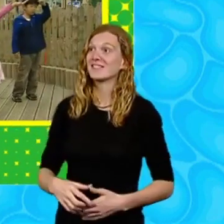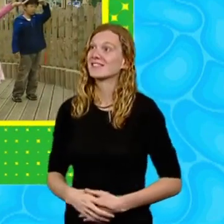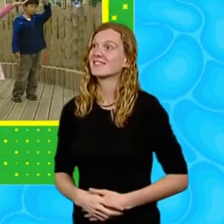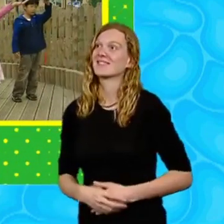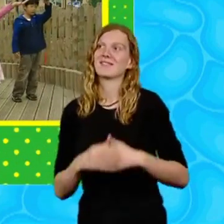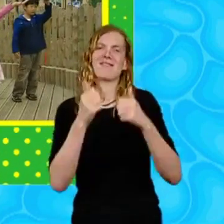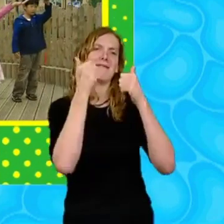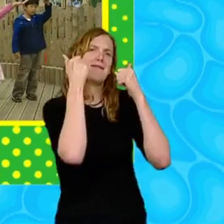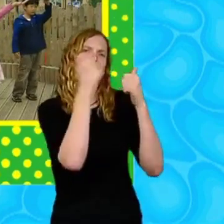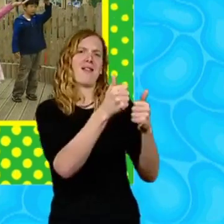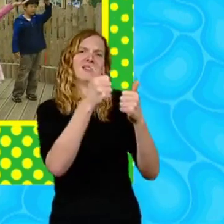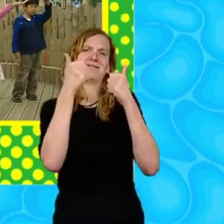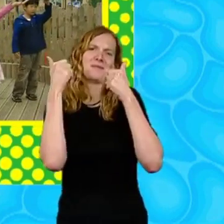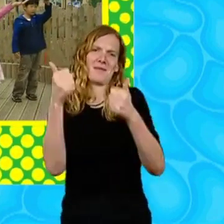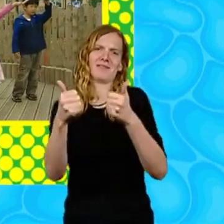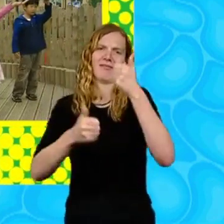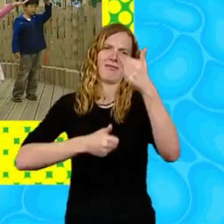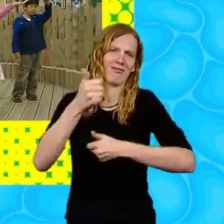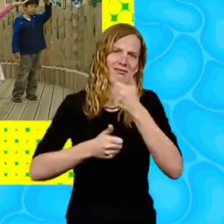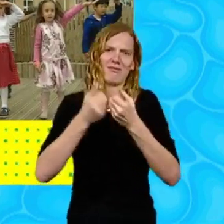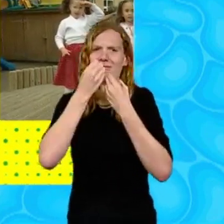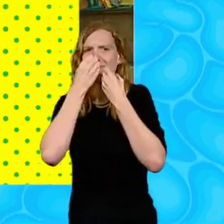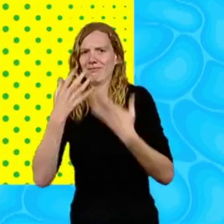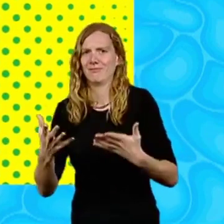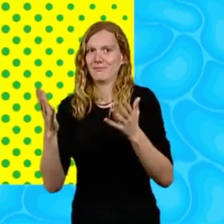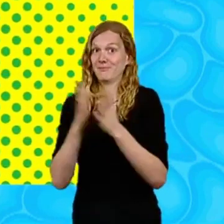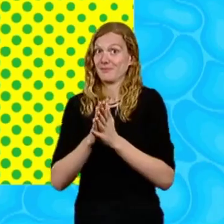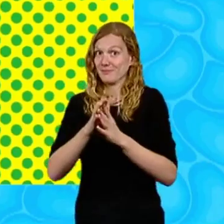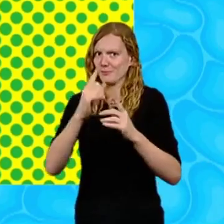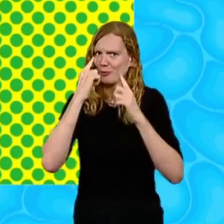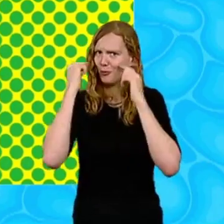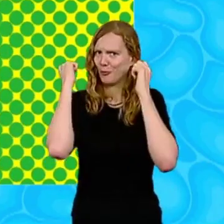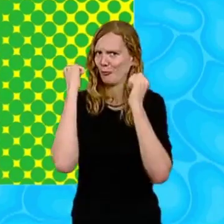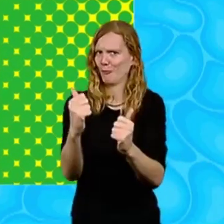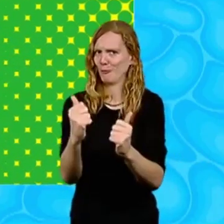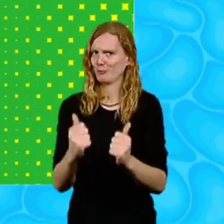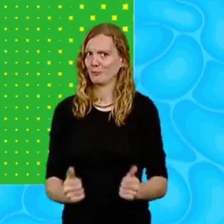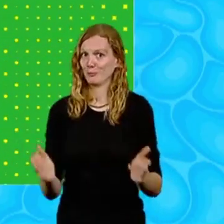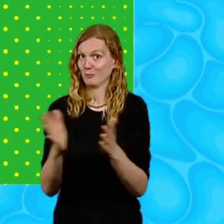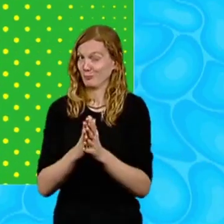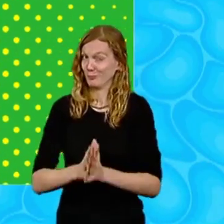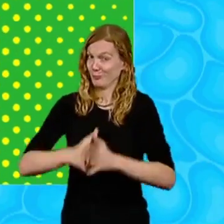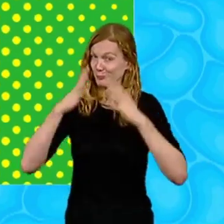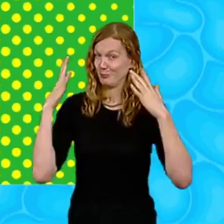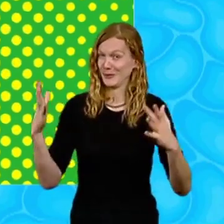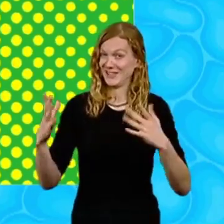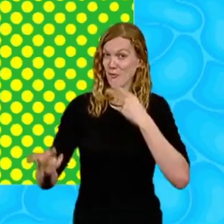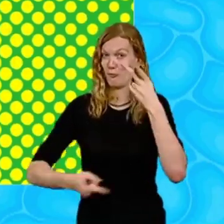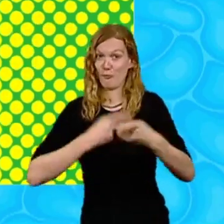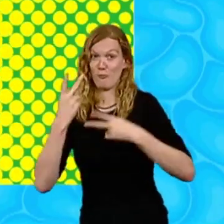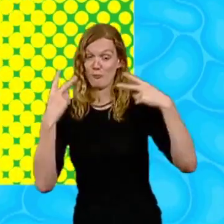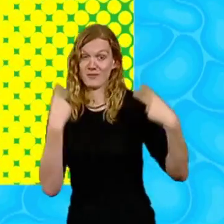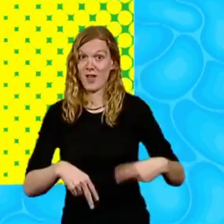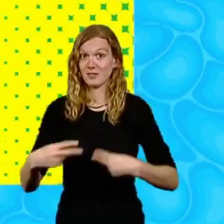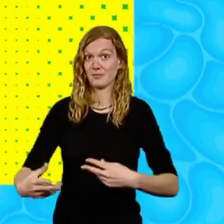airport. Yes, brilliant flying! Well, you're looking good, so it must be big video time.